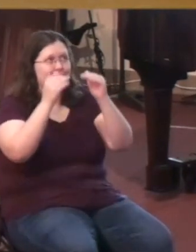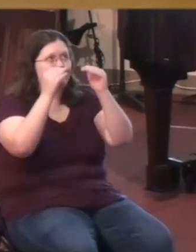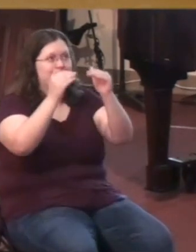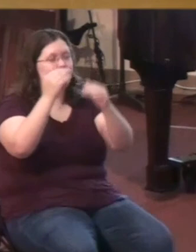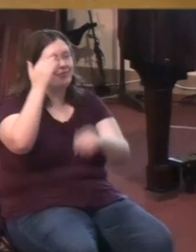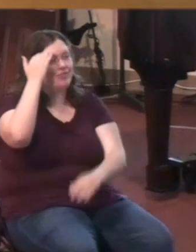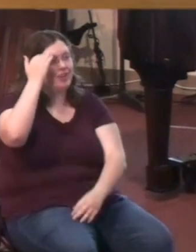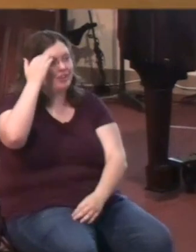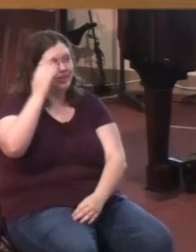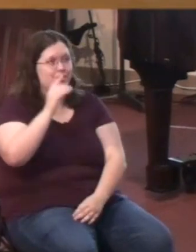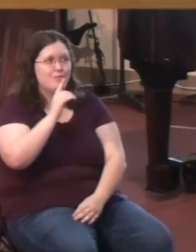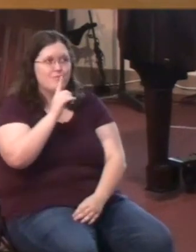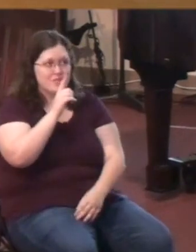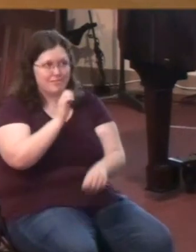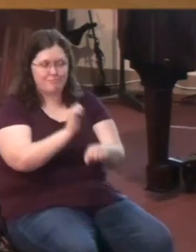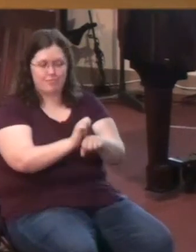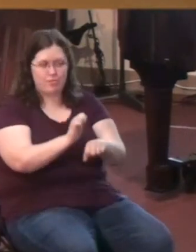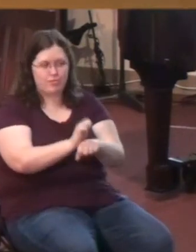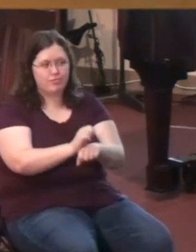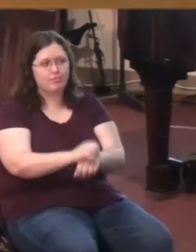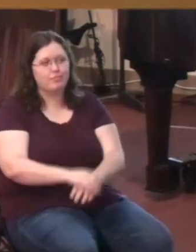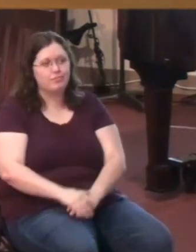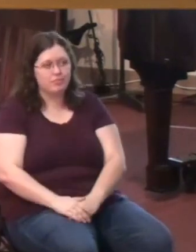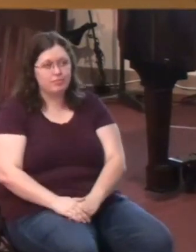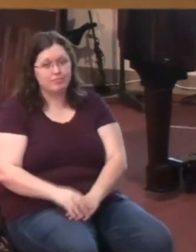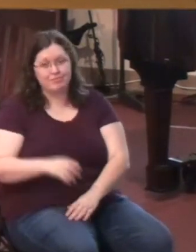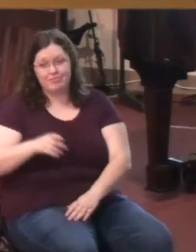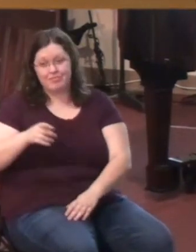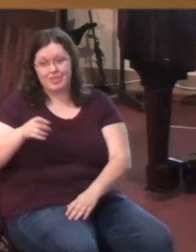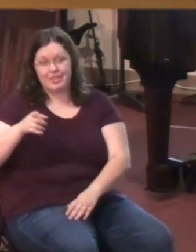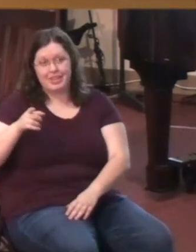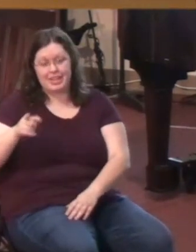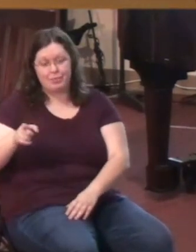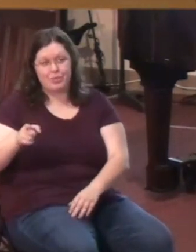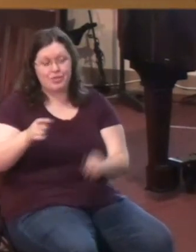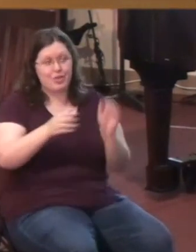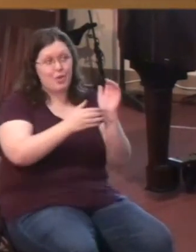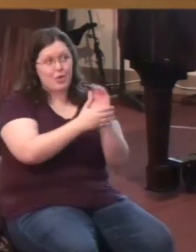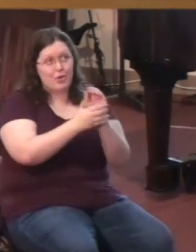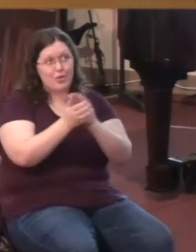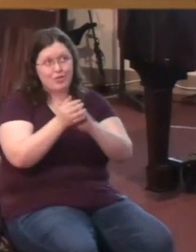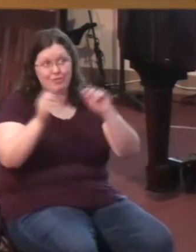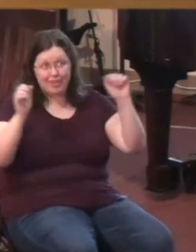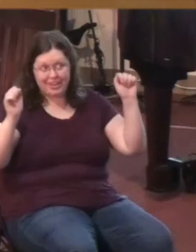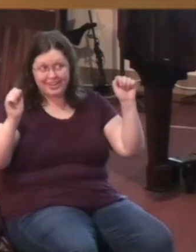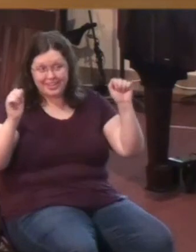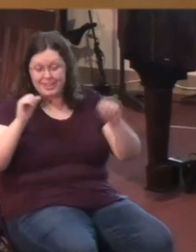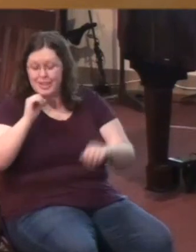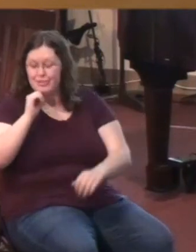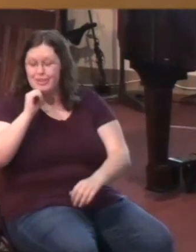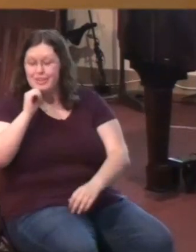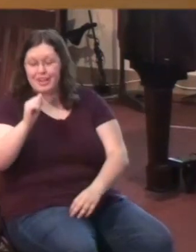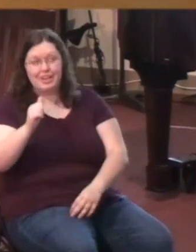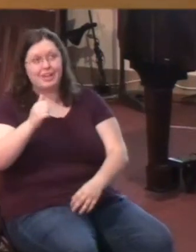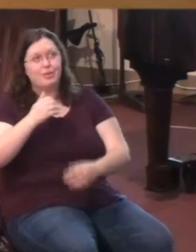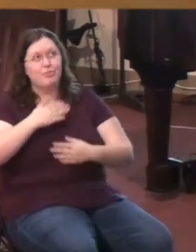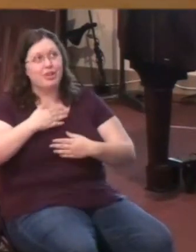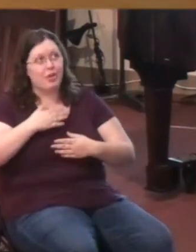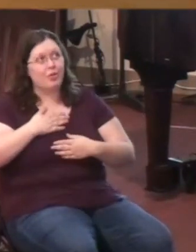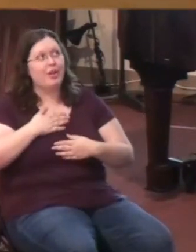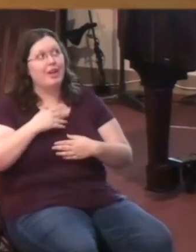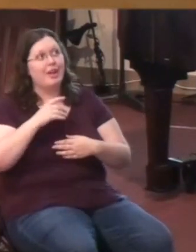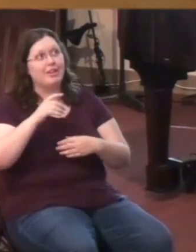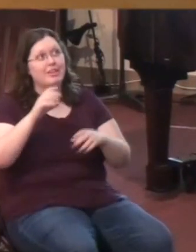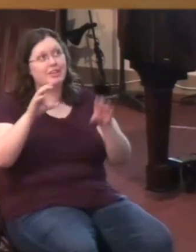was being crucified, he wasn't up there breathing and thinking, you know, I got to get out of this